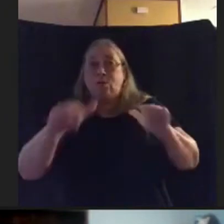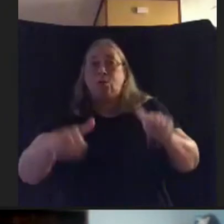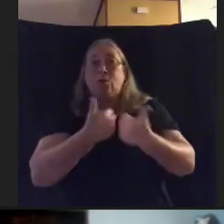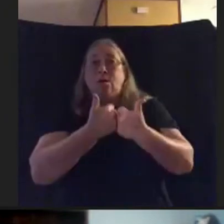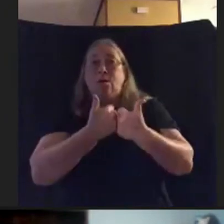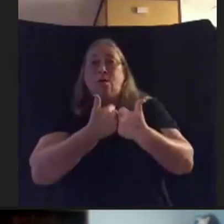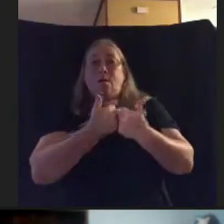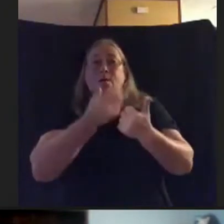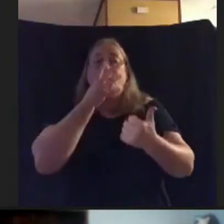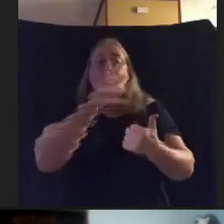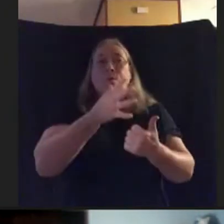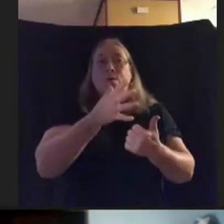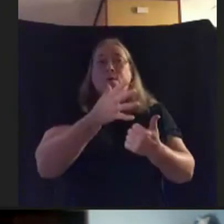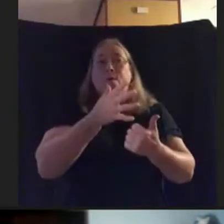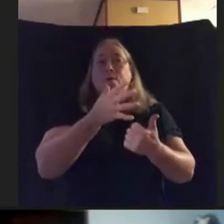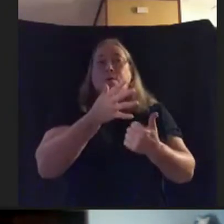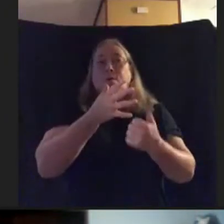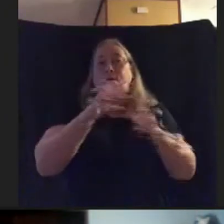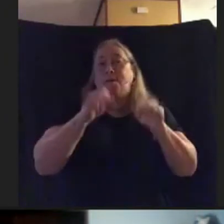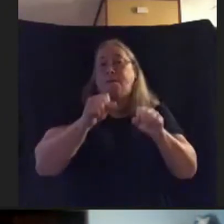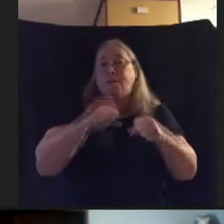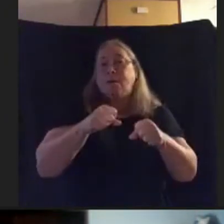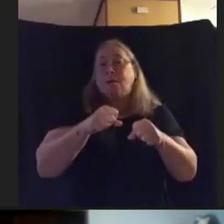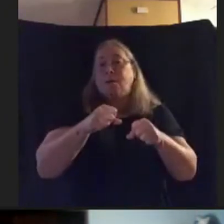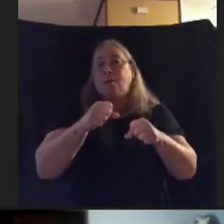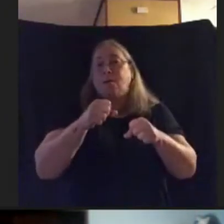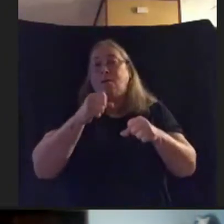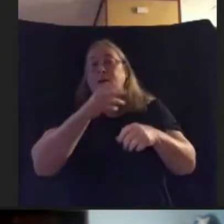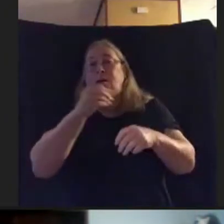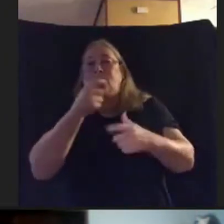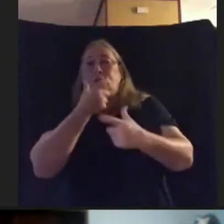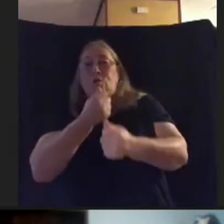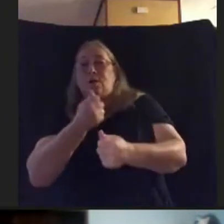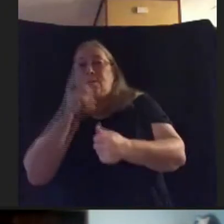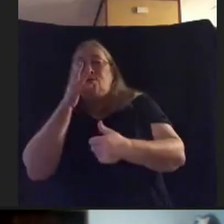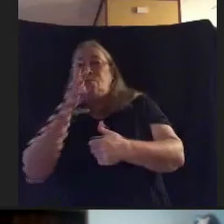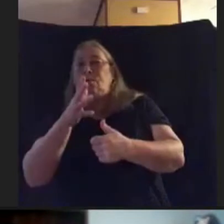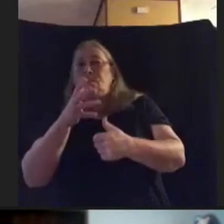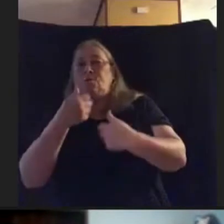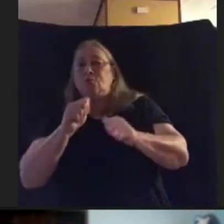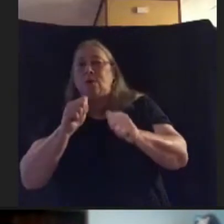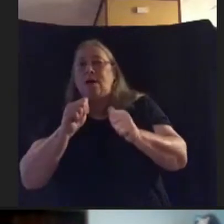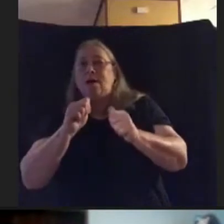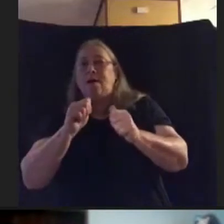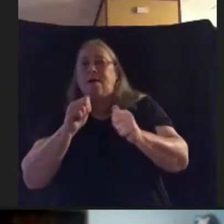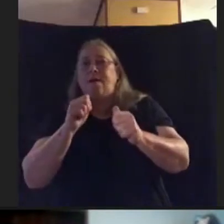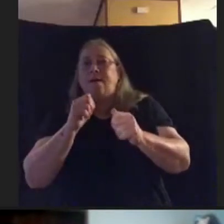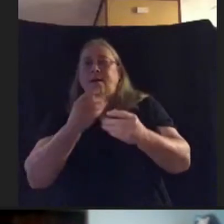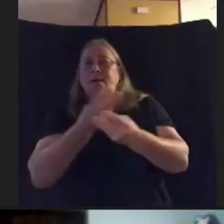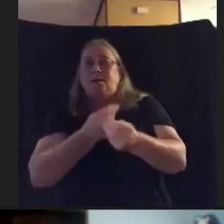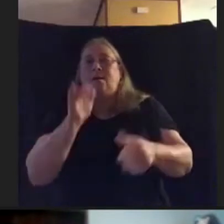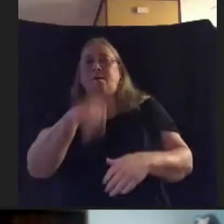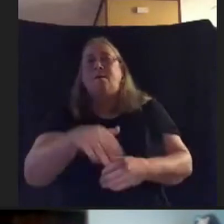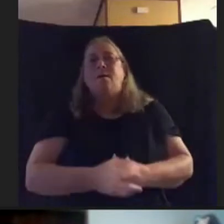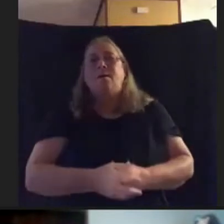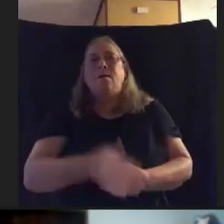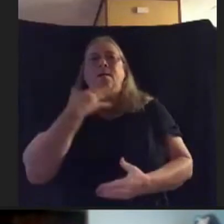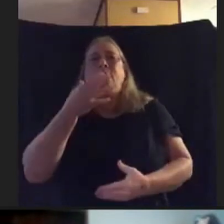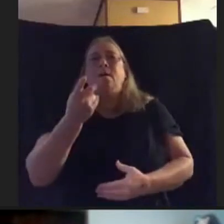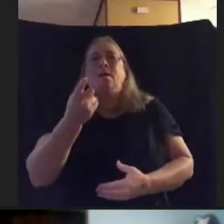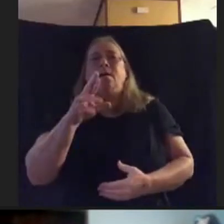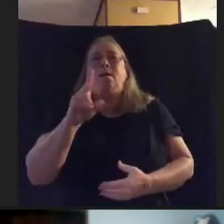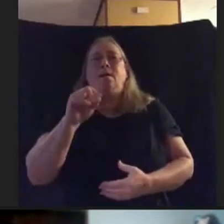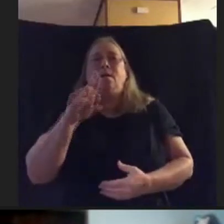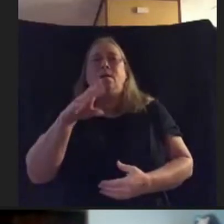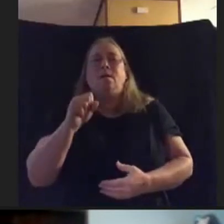of them is going to be availability, and we're going to try to tackle those simultaneously. Thank you, Dr. Dobbs. And